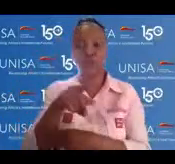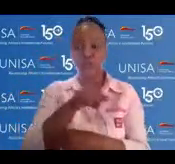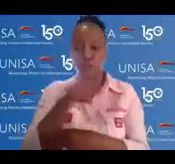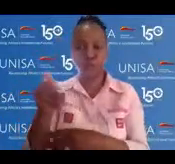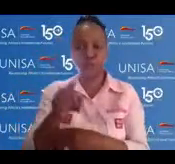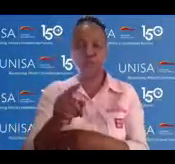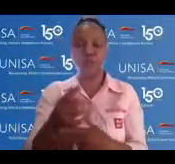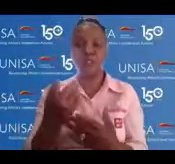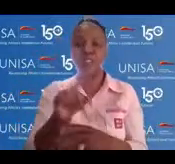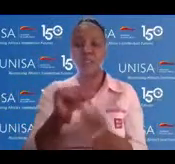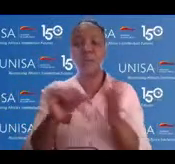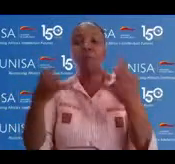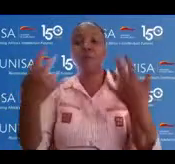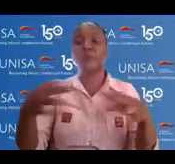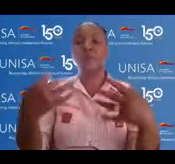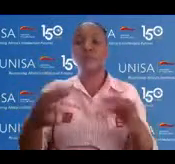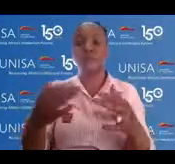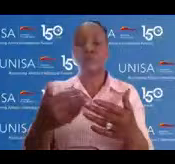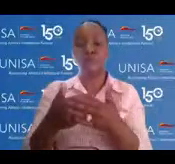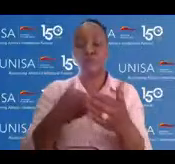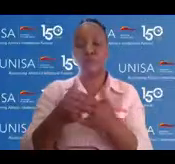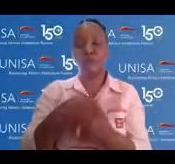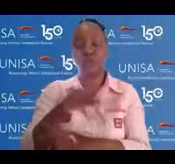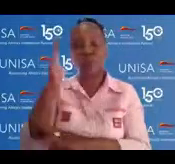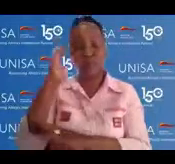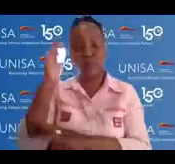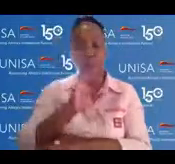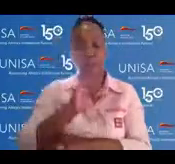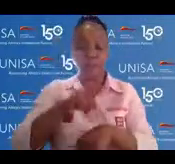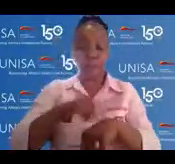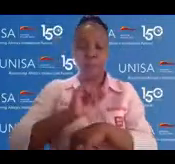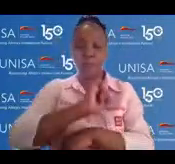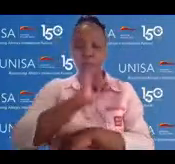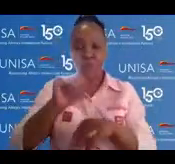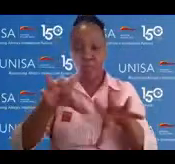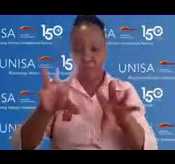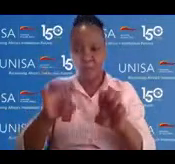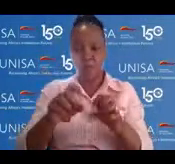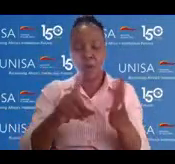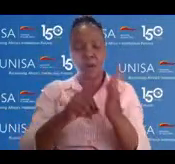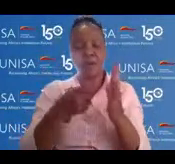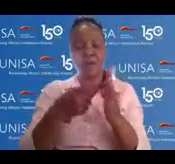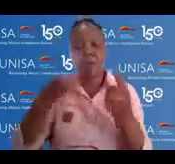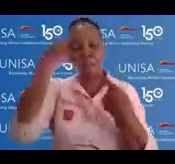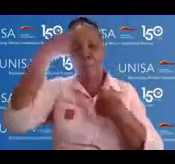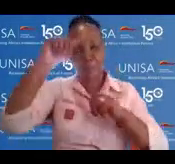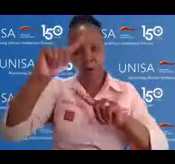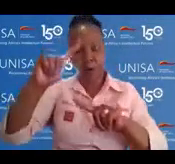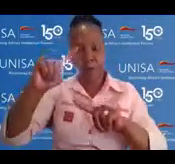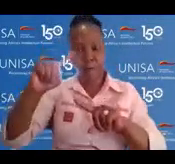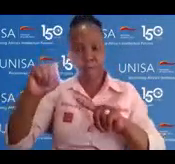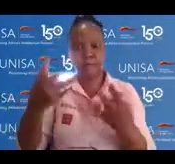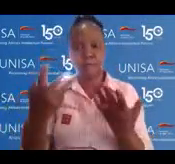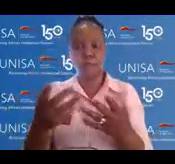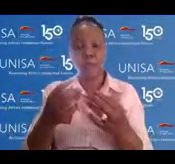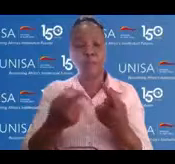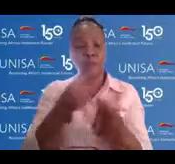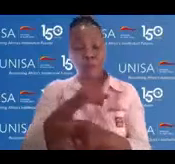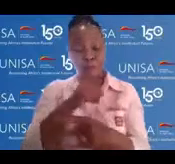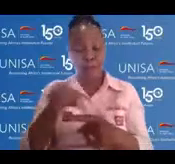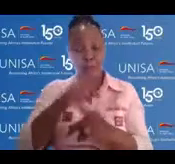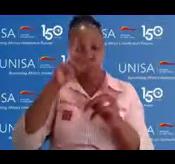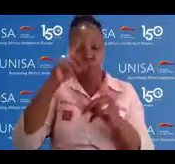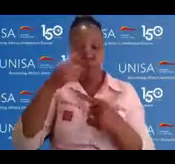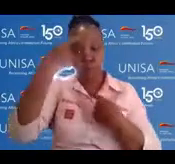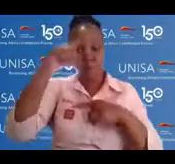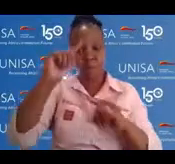important for you to be recognized during examination. So you're going to click on the profile. Then from the profile, if you can check, we don't know, it's